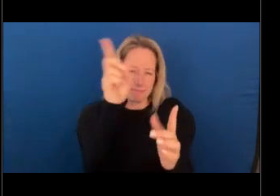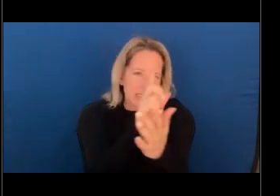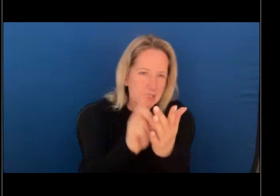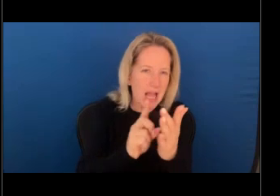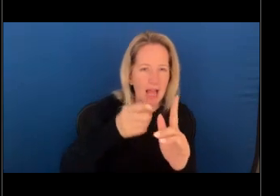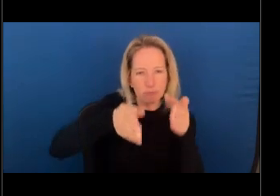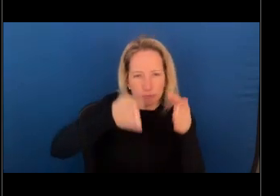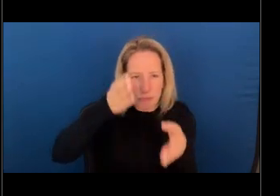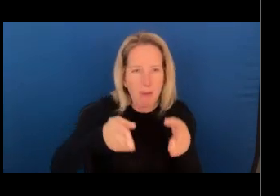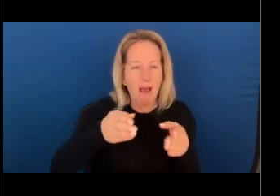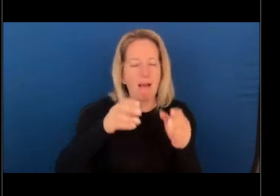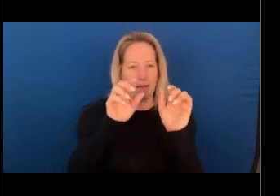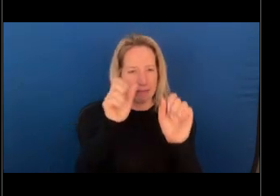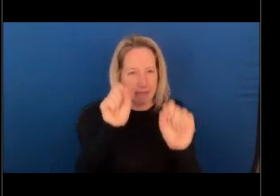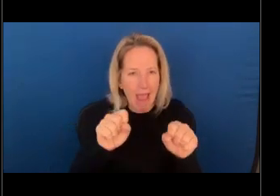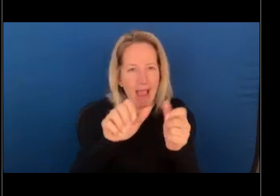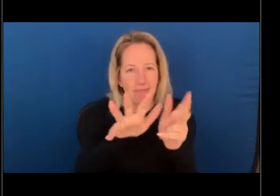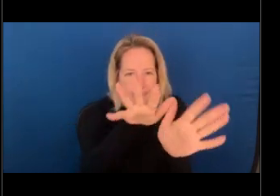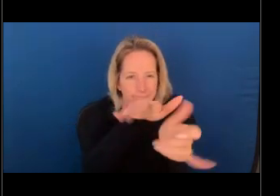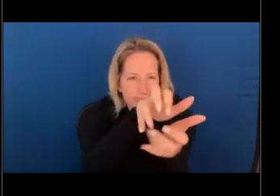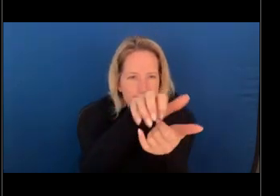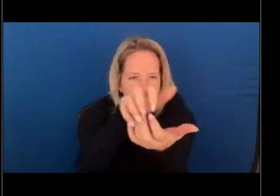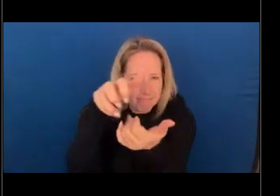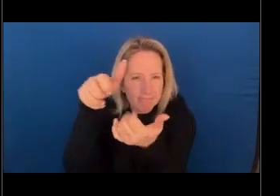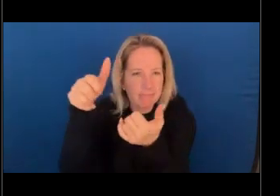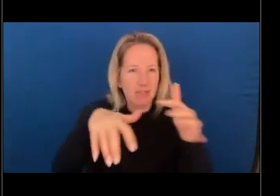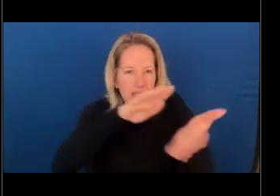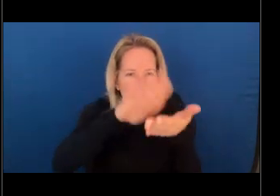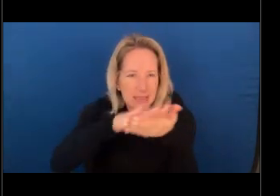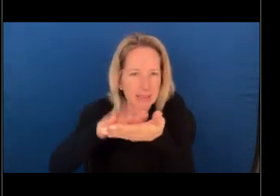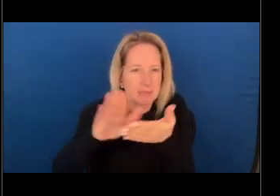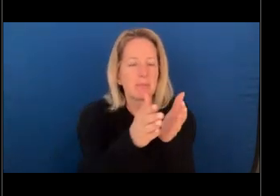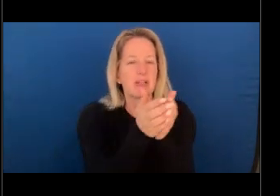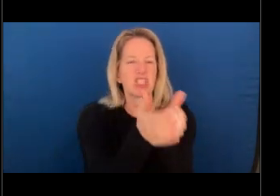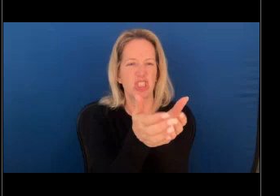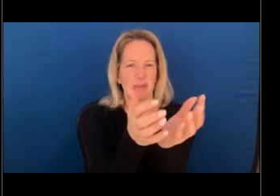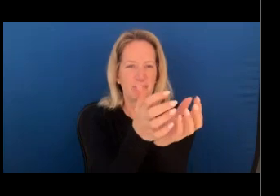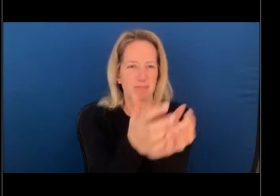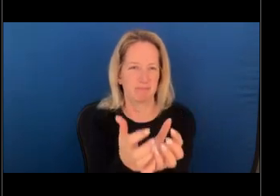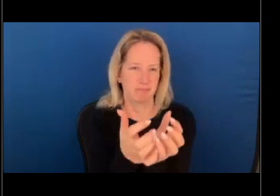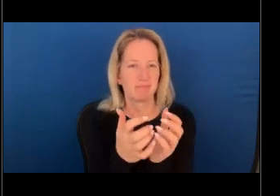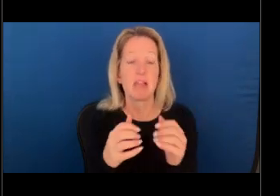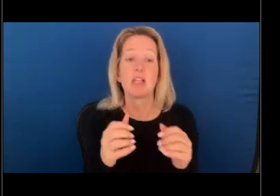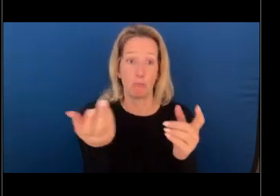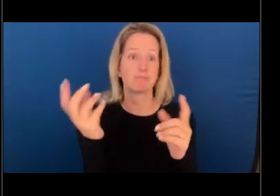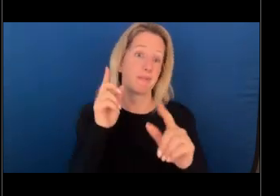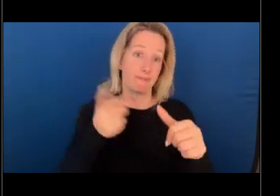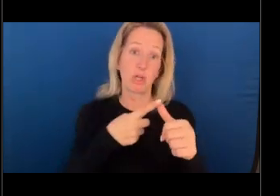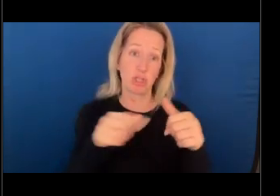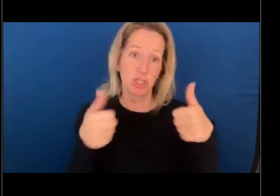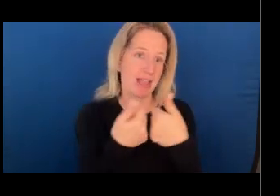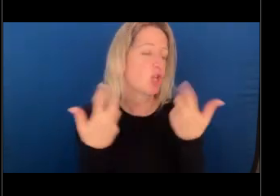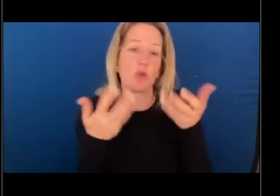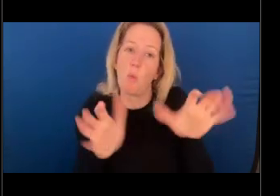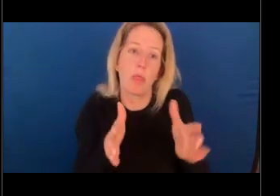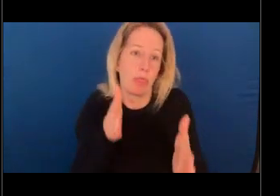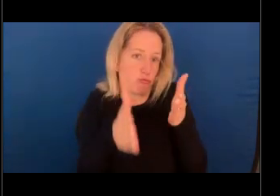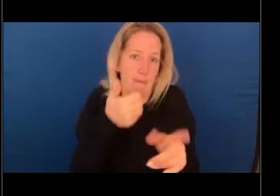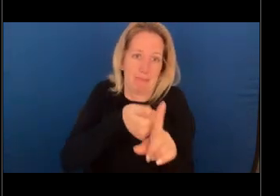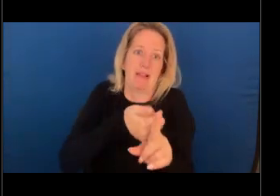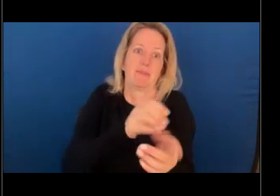a complex shipwreck environment. There are multiple challenges here. First of all, you don't want to get the robot tangled. Second of all, you don't want to